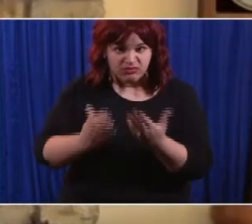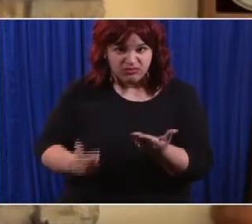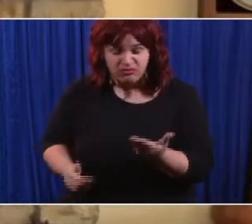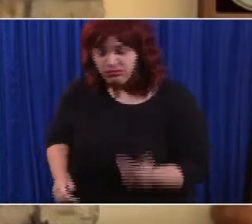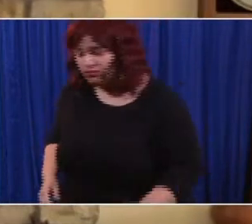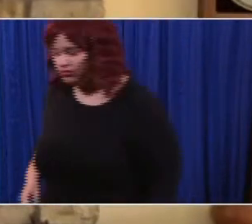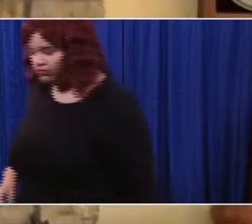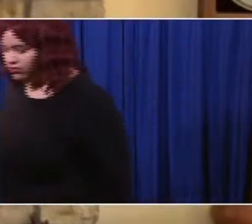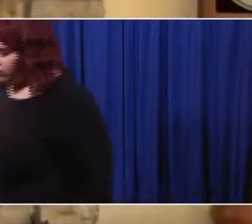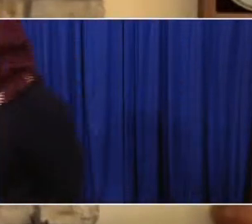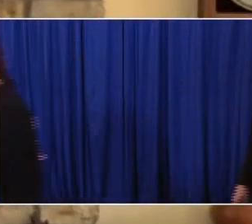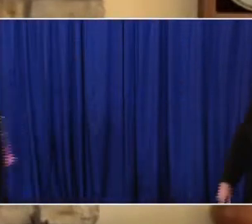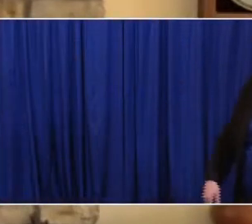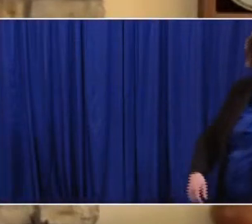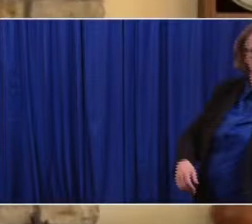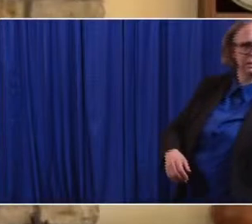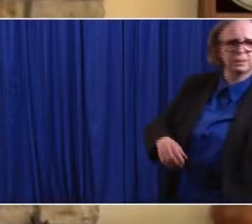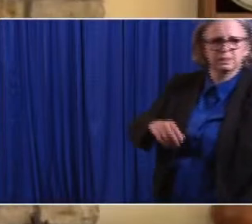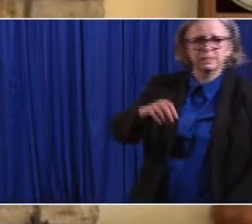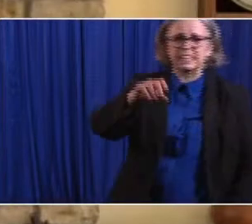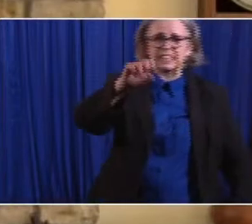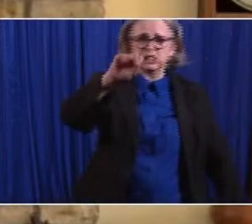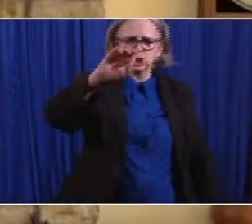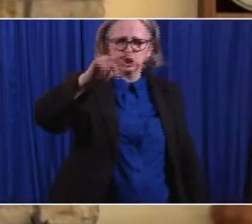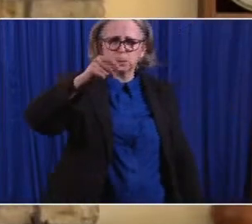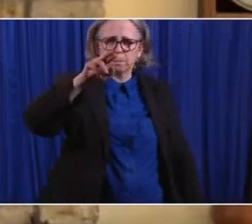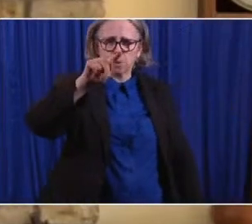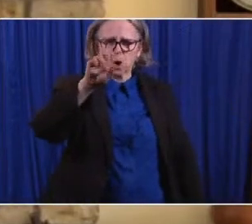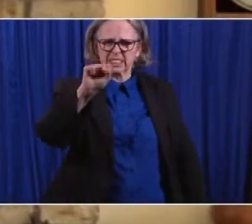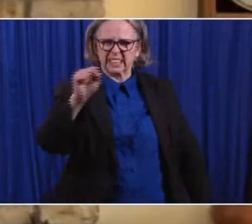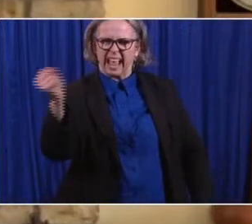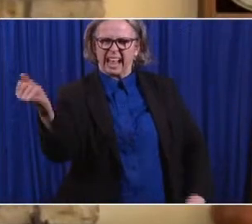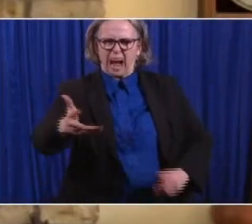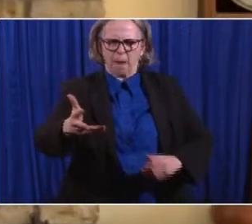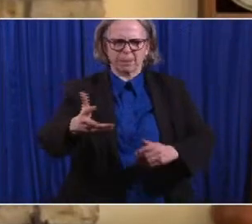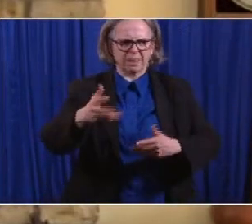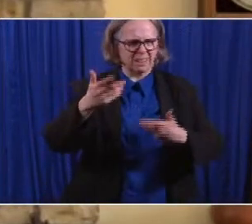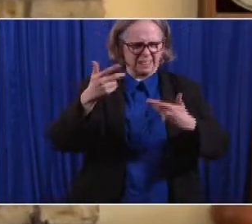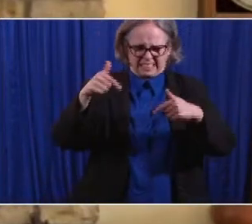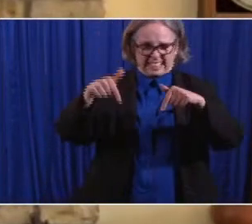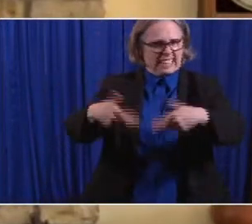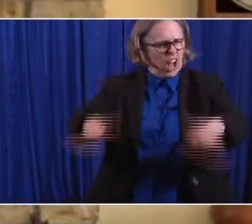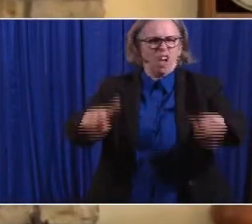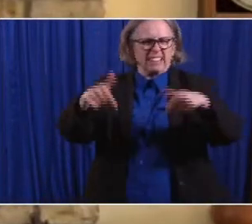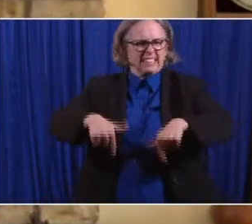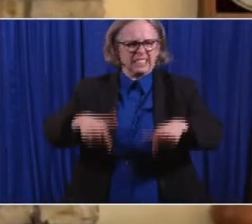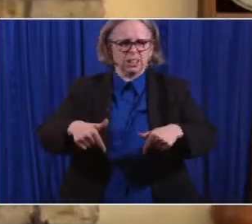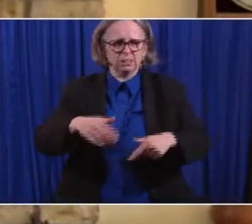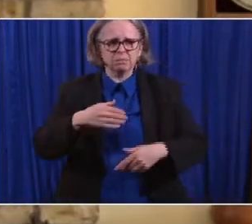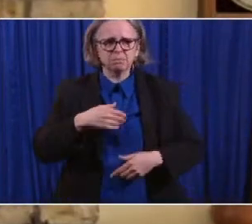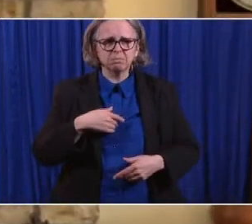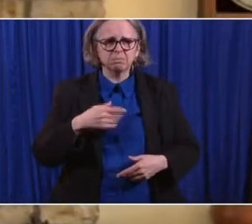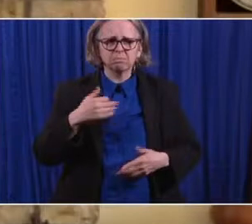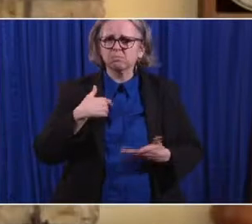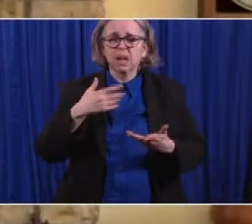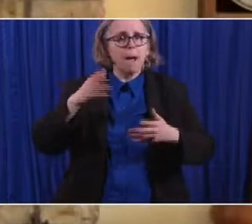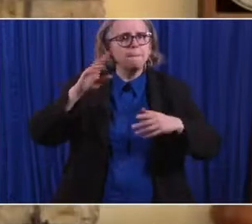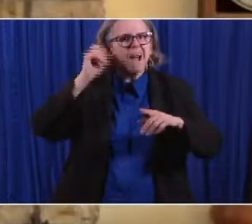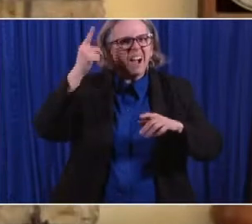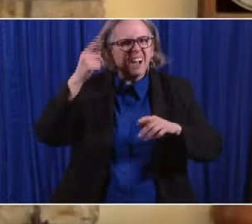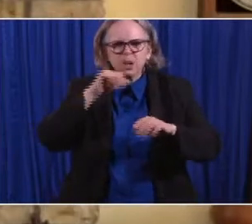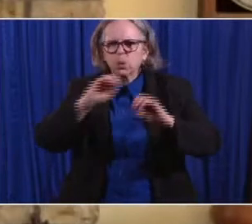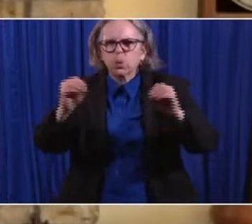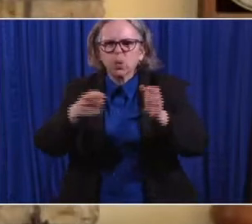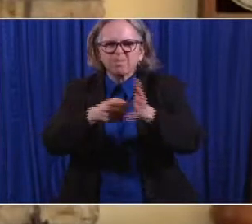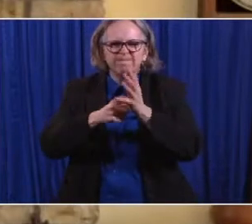Sports gaming is already in Ohio. Ohio is just not regulating it. And this is something that is, I think,